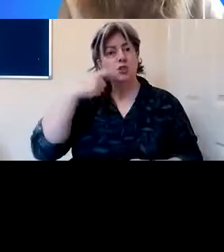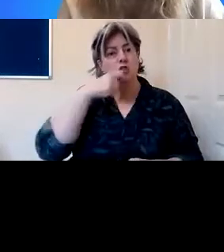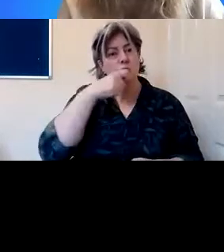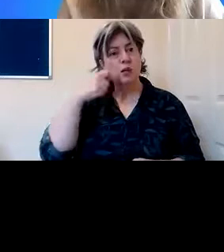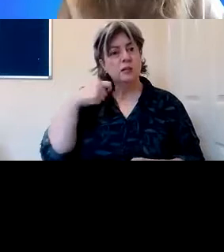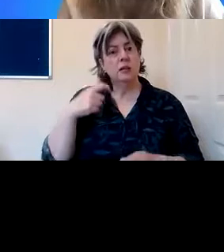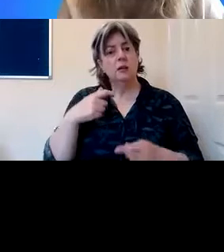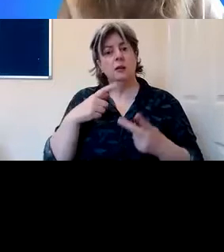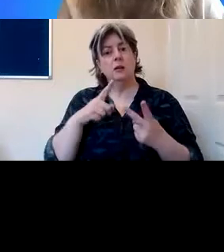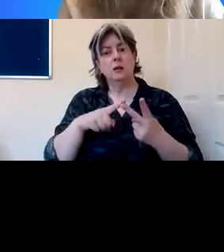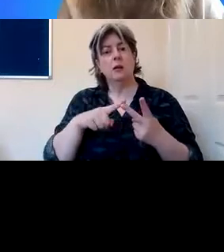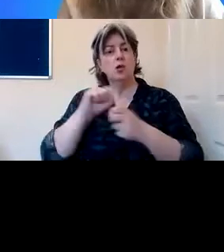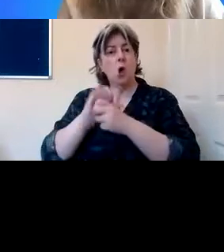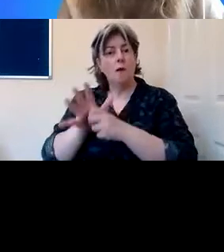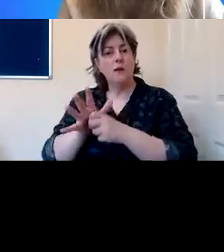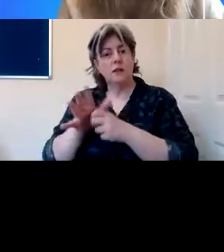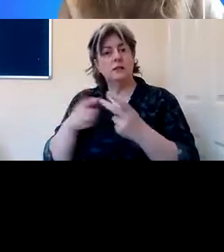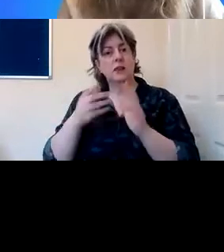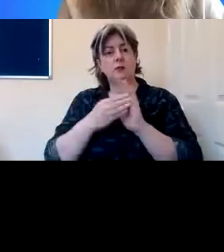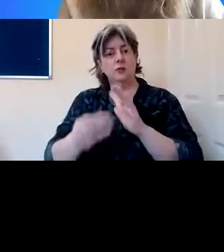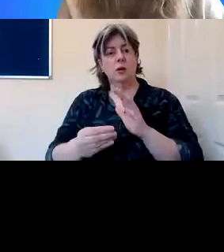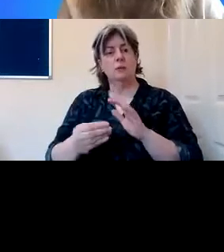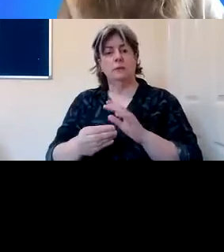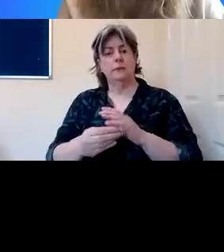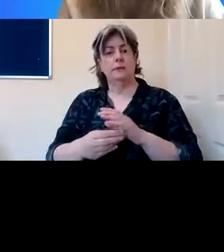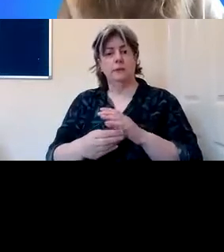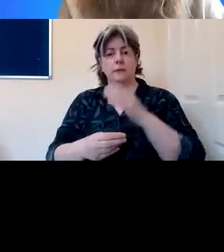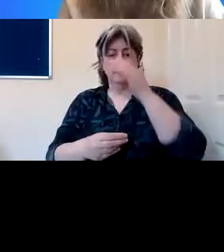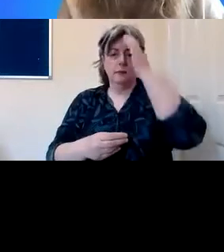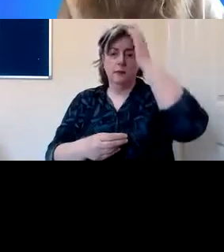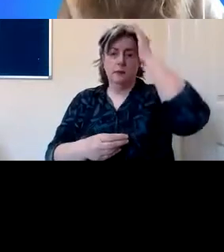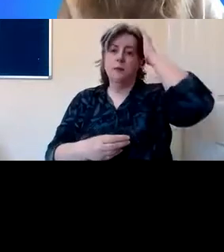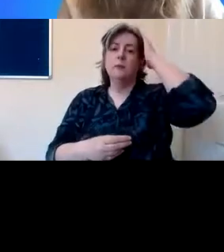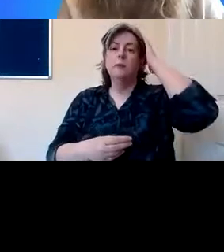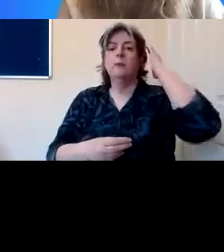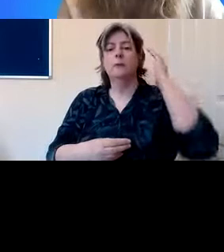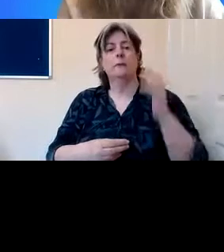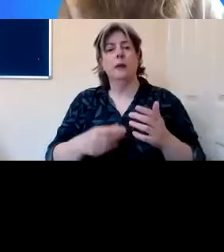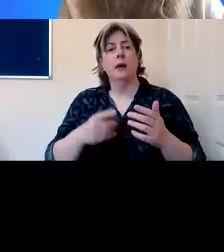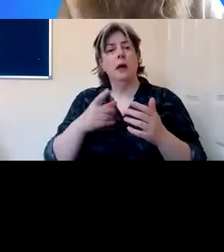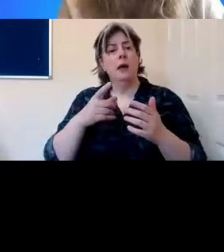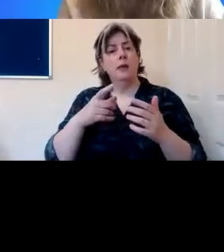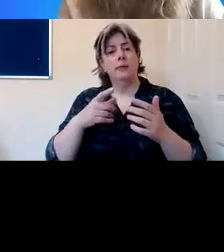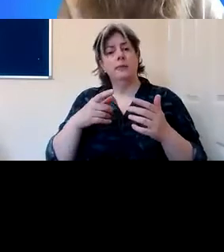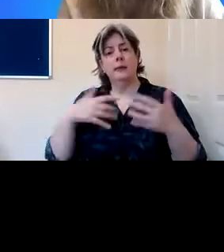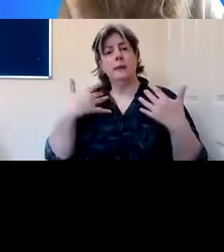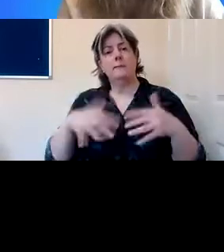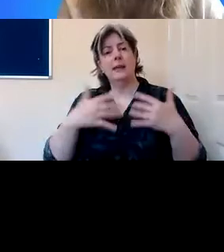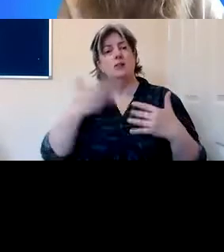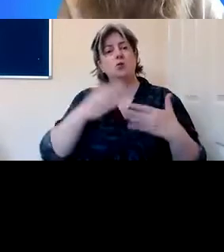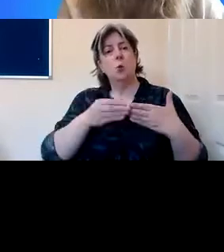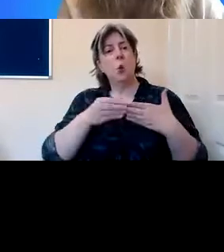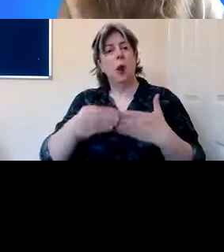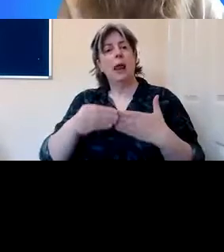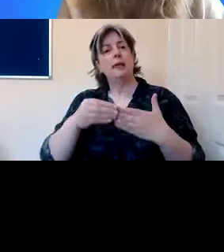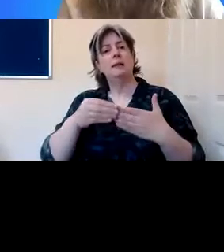mentioned COVID as another example. You know, I think, you know, exceptional school leaders I've come across recognise their role is